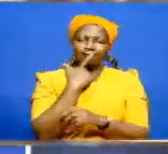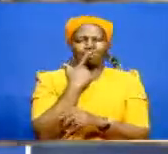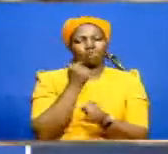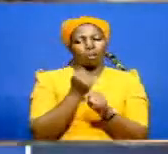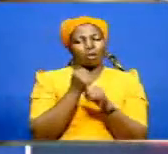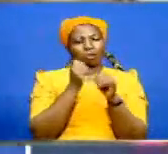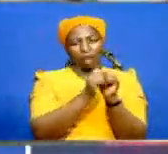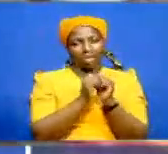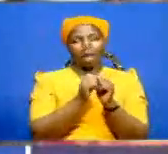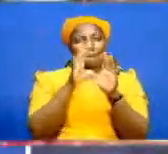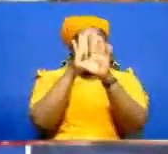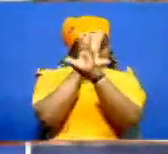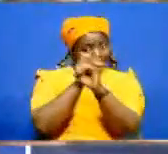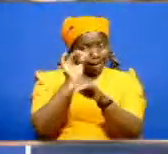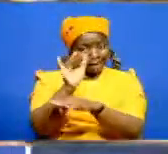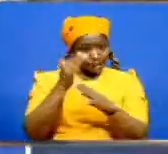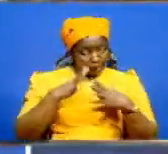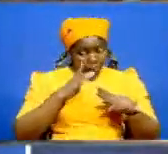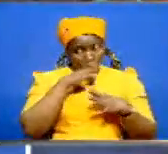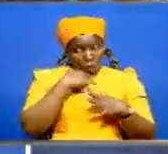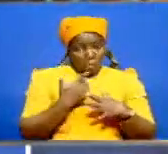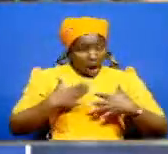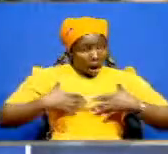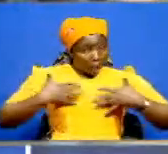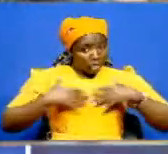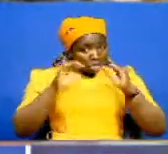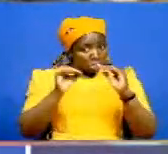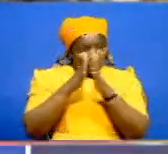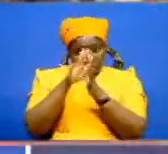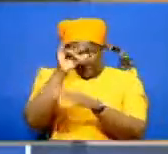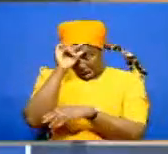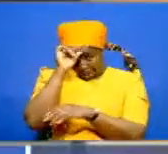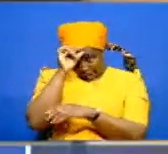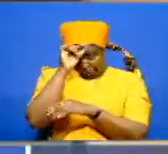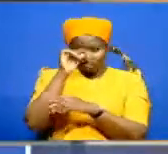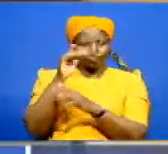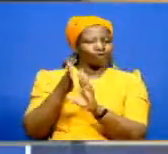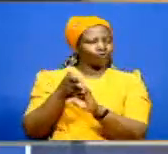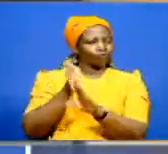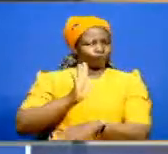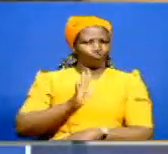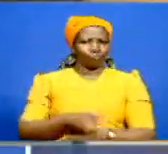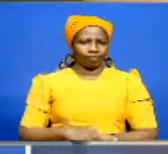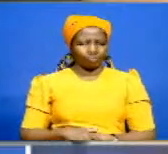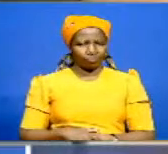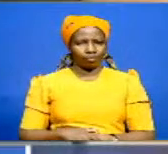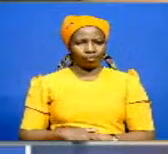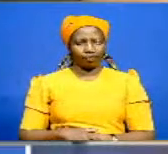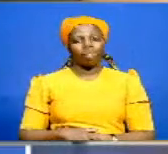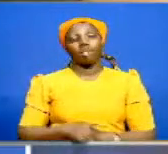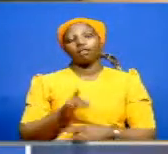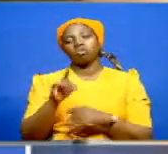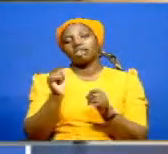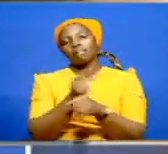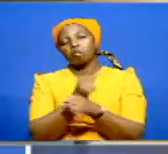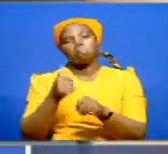The president daring those unhappy with the government operations to resign. Uwezi kuja upande moja